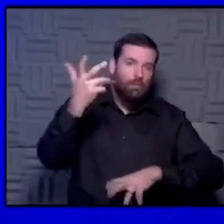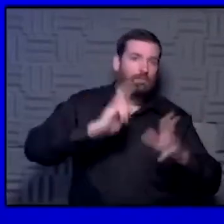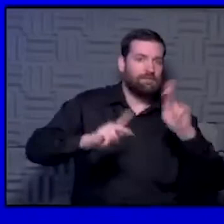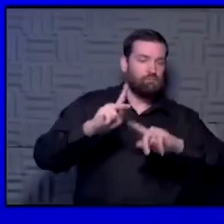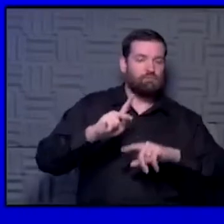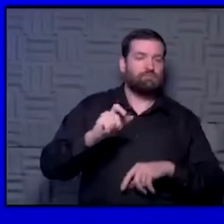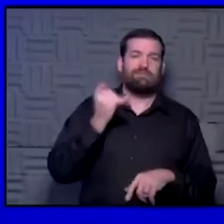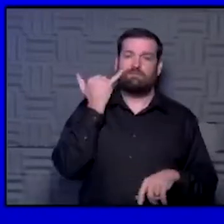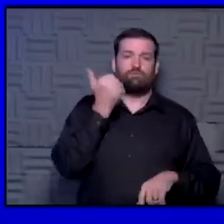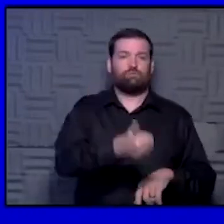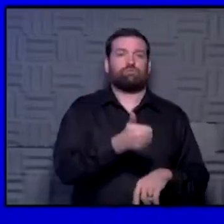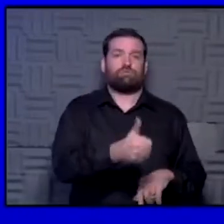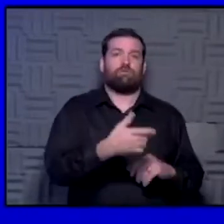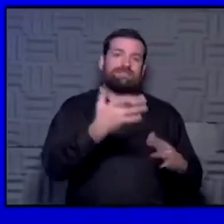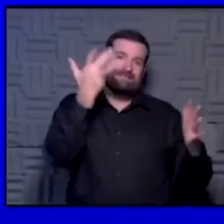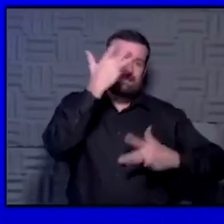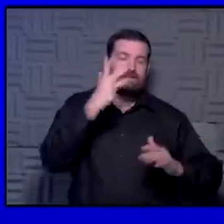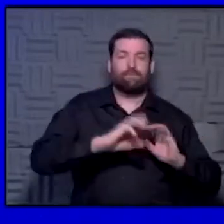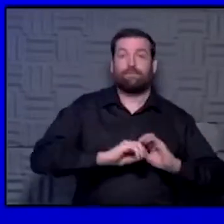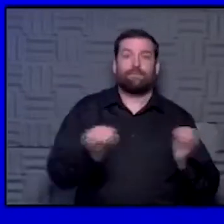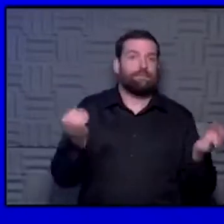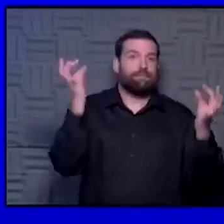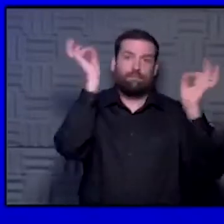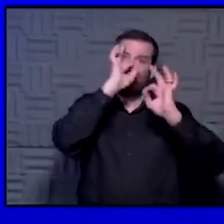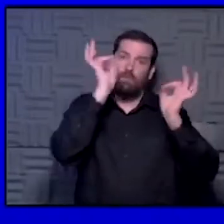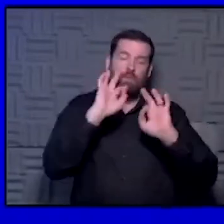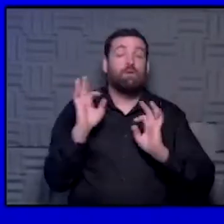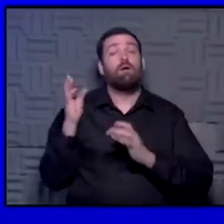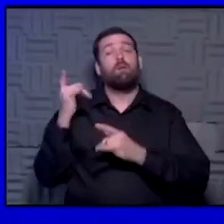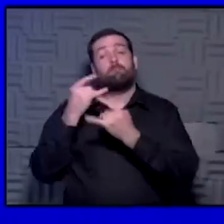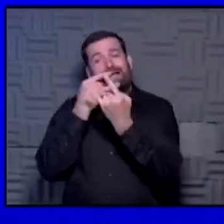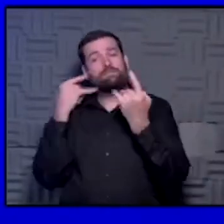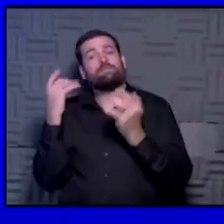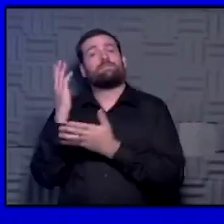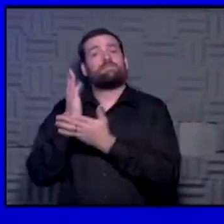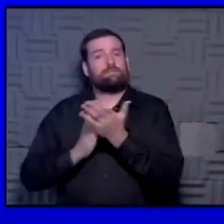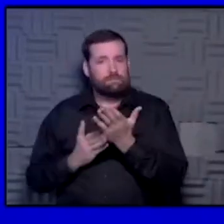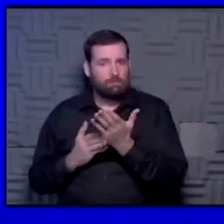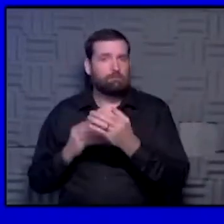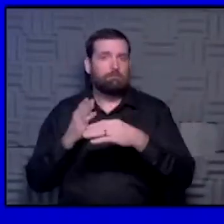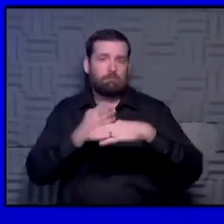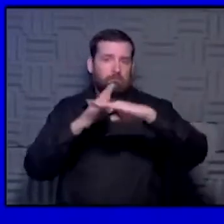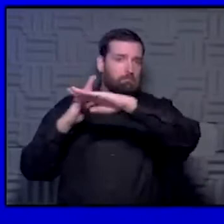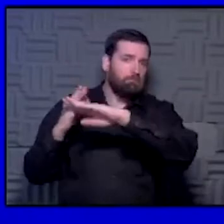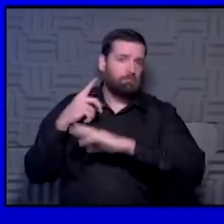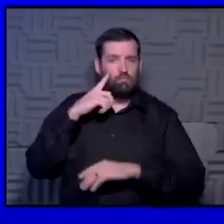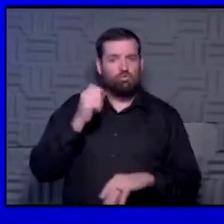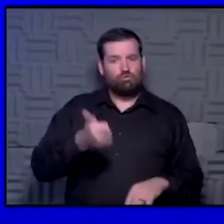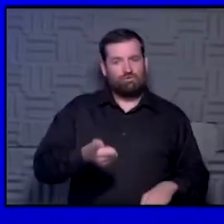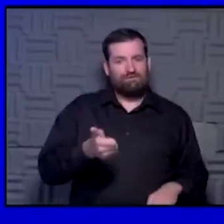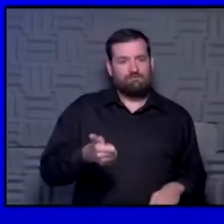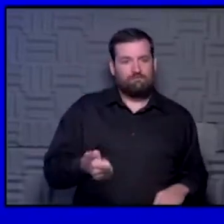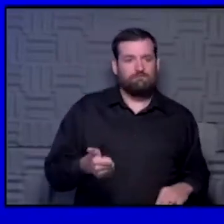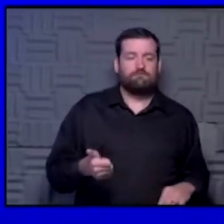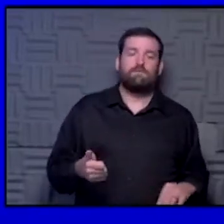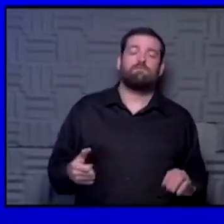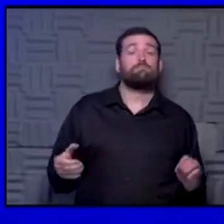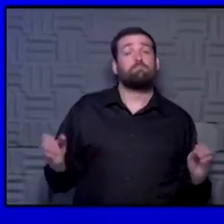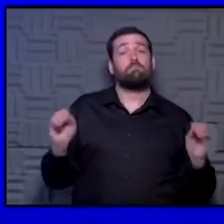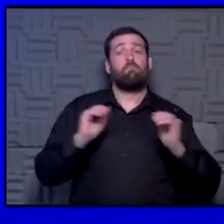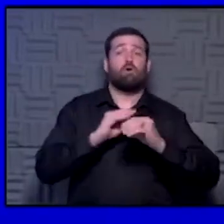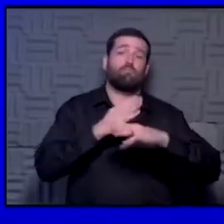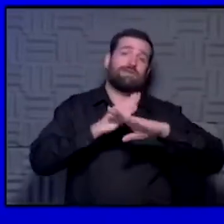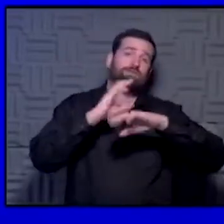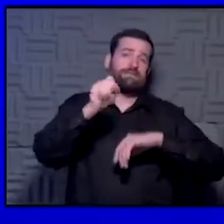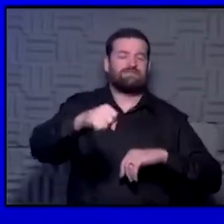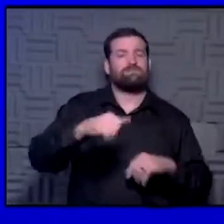and you don't know it. Now, the masks also do offer some protection about getting it, so I think it could offer some added protection, but it's certainly not needed.